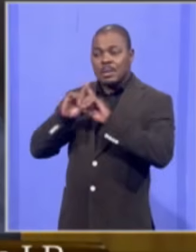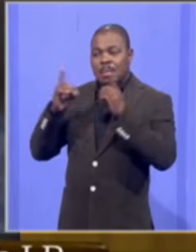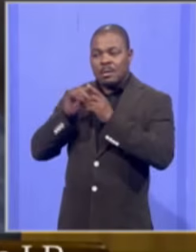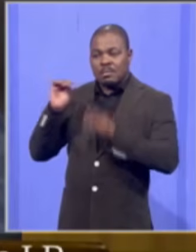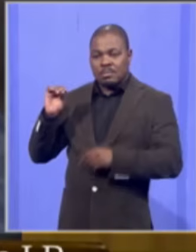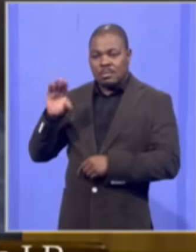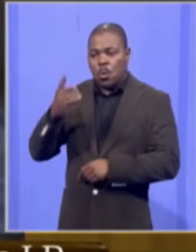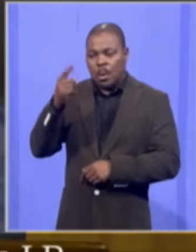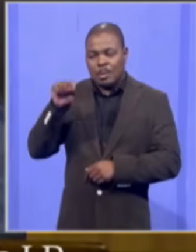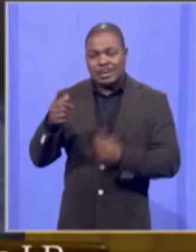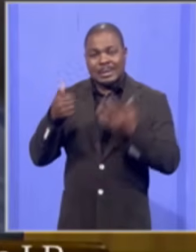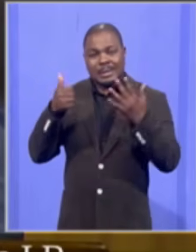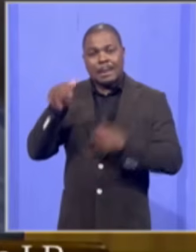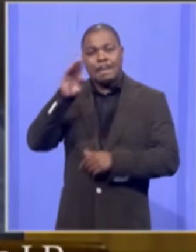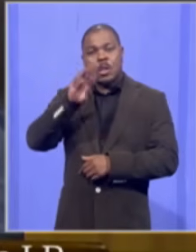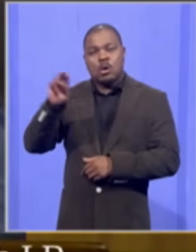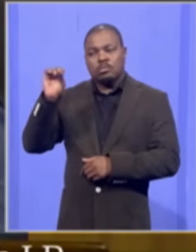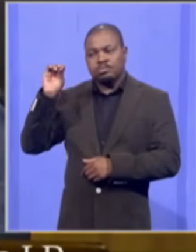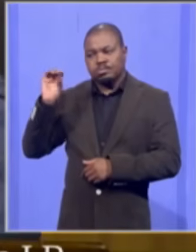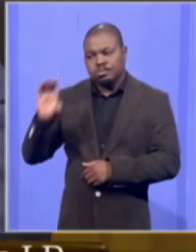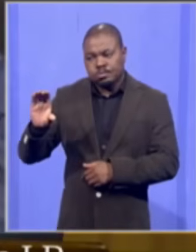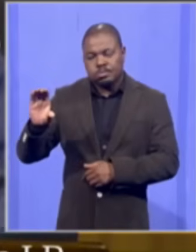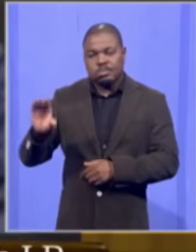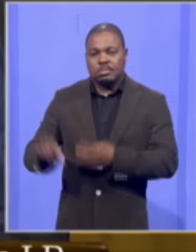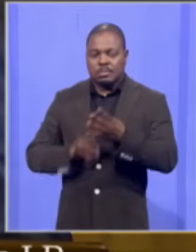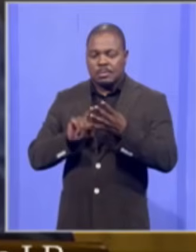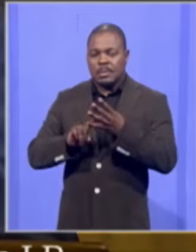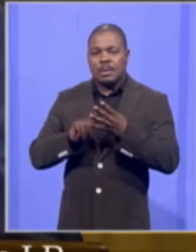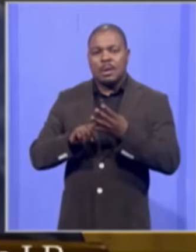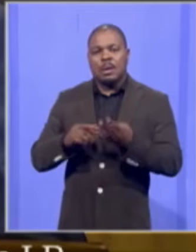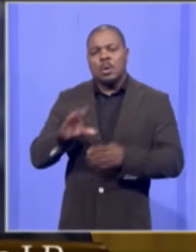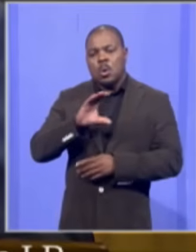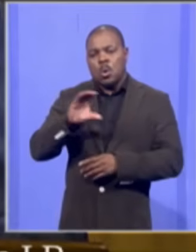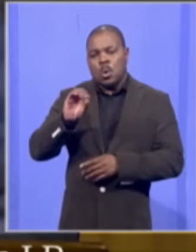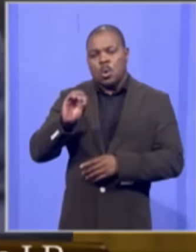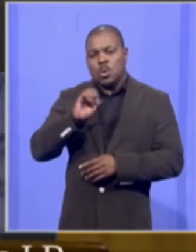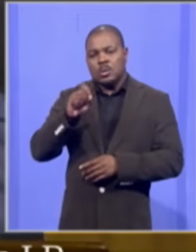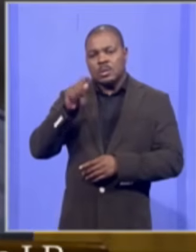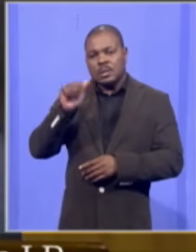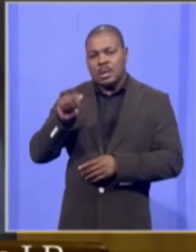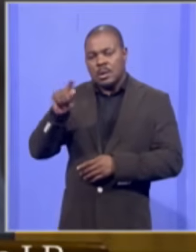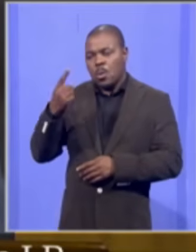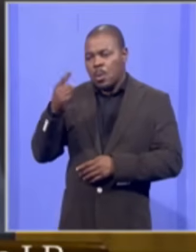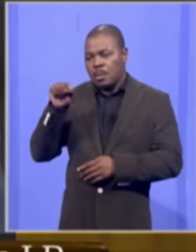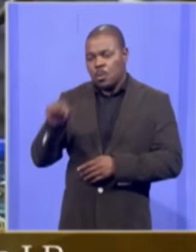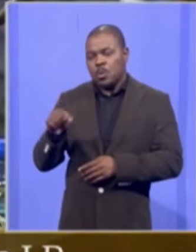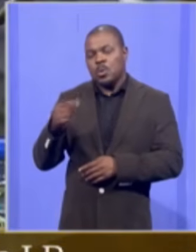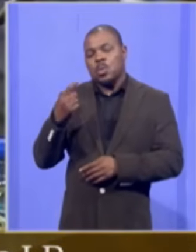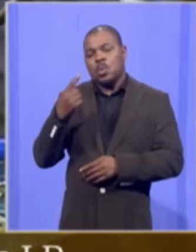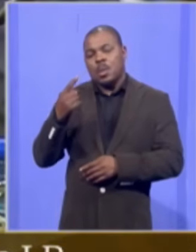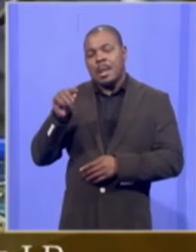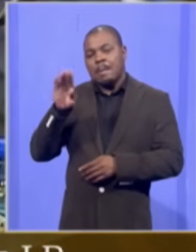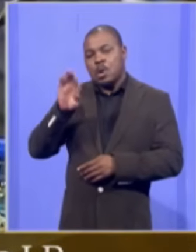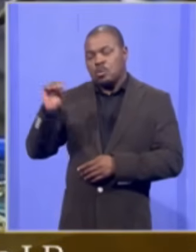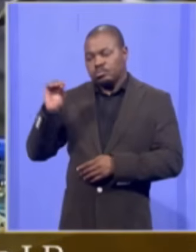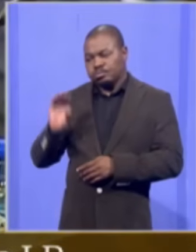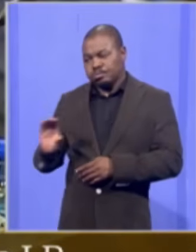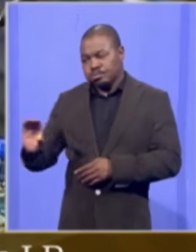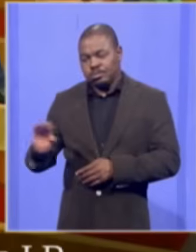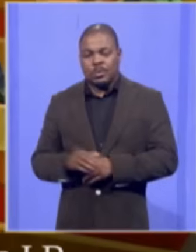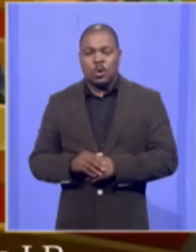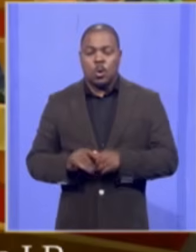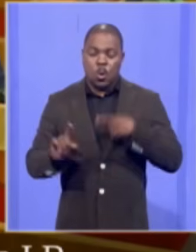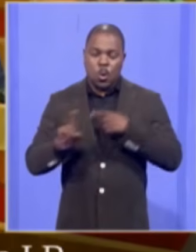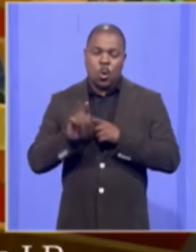receives 1.6 billion rand and Department of Costa receives 1.1 billion rand. Mahwai o re ho